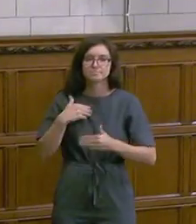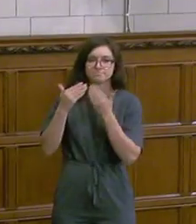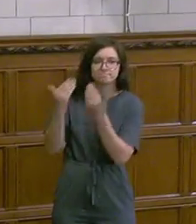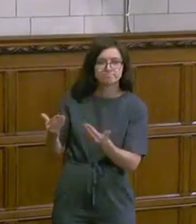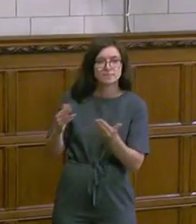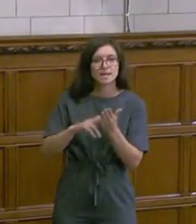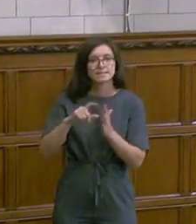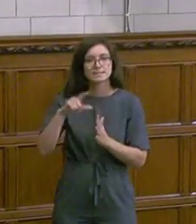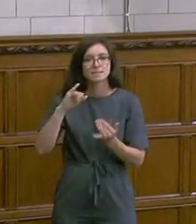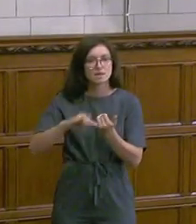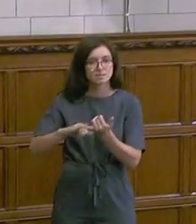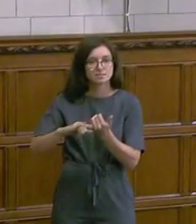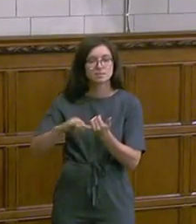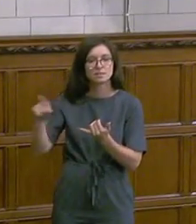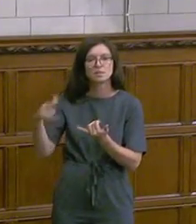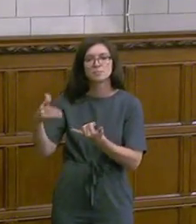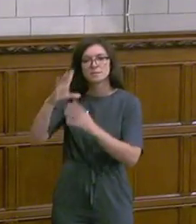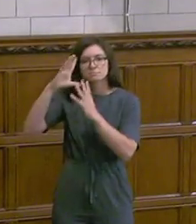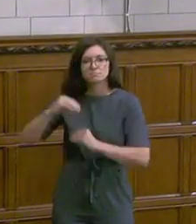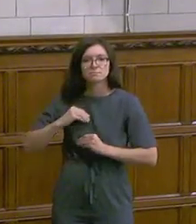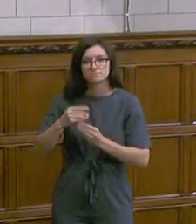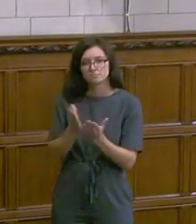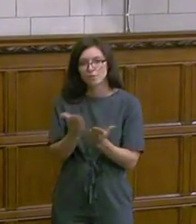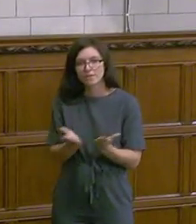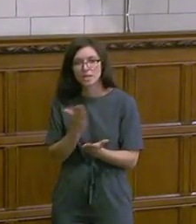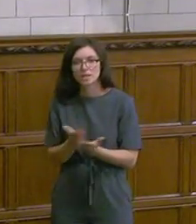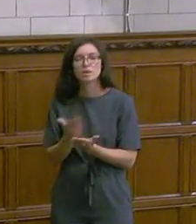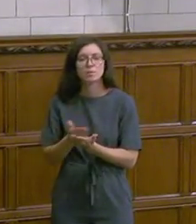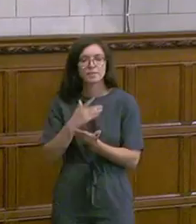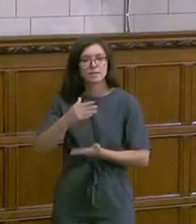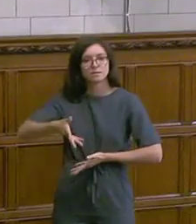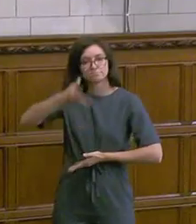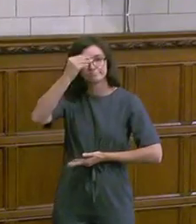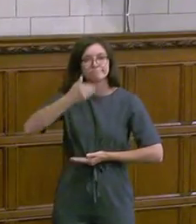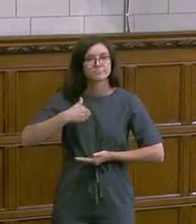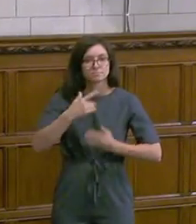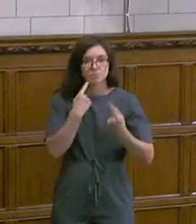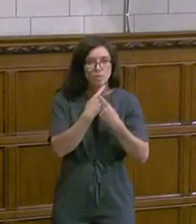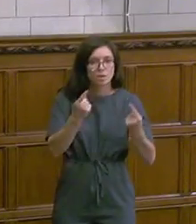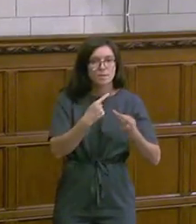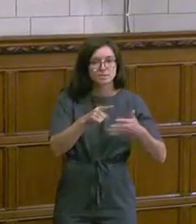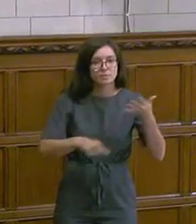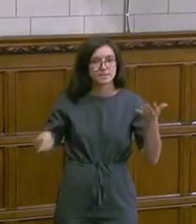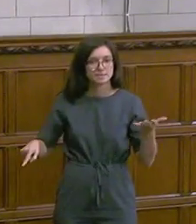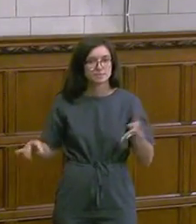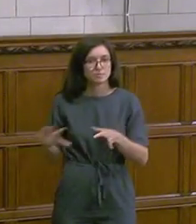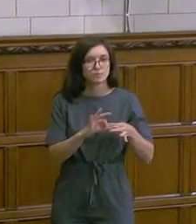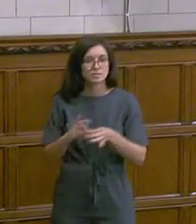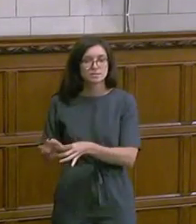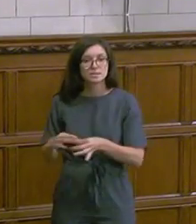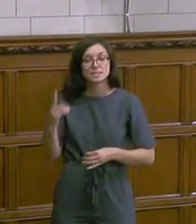Society for their briefing, which will form the bulk of my comments. I believe it's true to say that on education, deaf